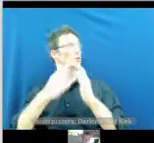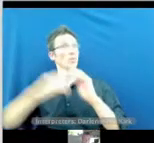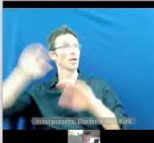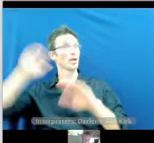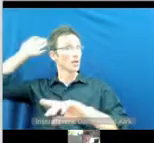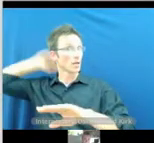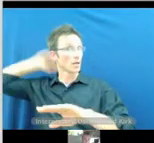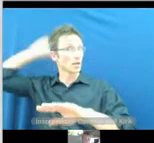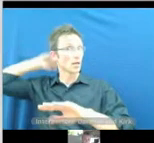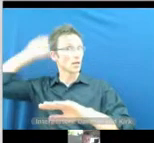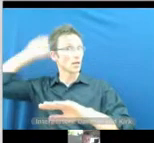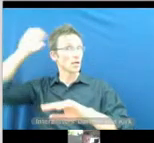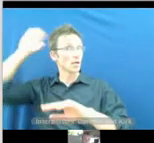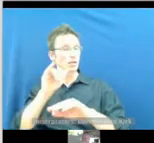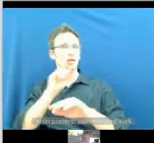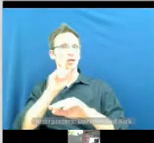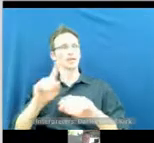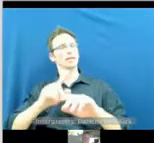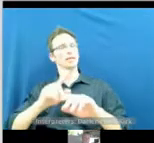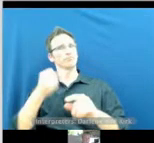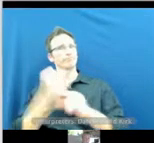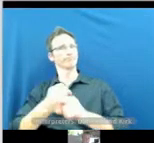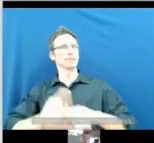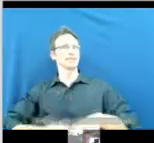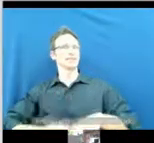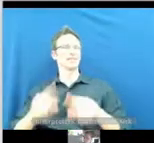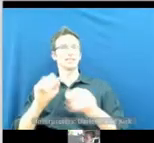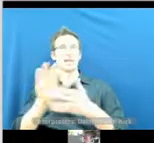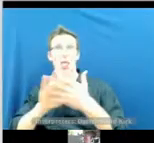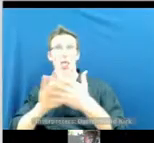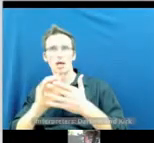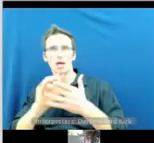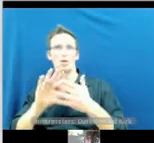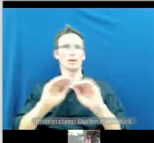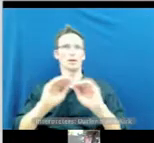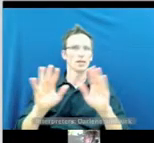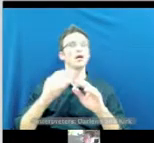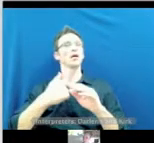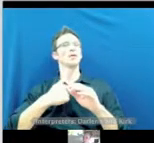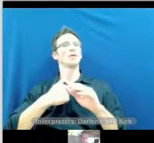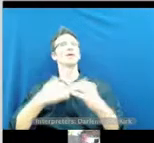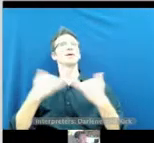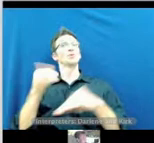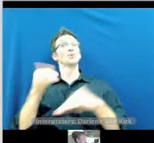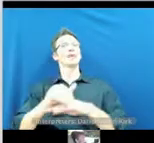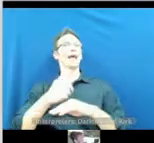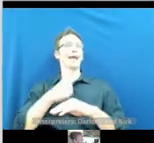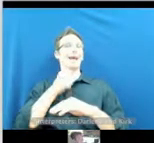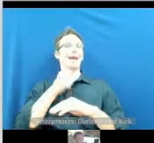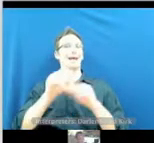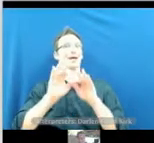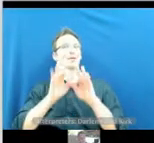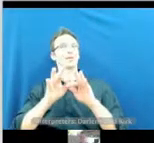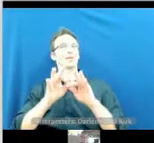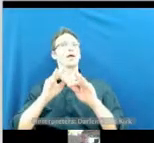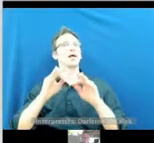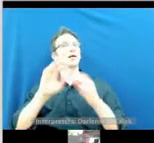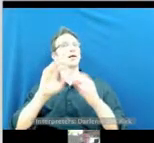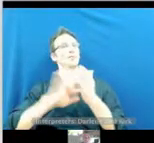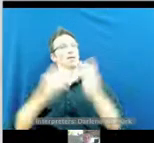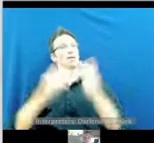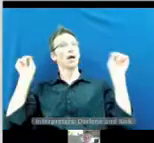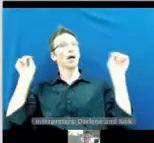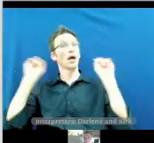sitting behind them. I wasn't interpreting tonight, so I was a little less concerned. So you can see my plant is back there and